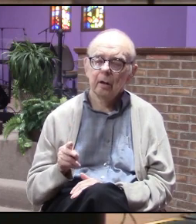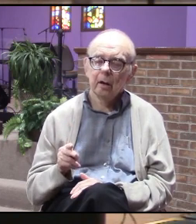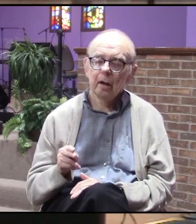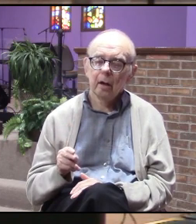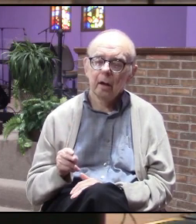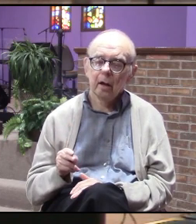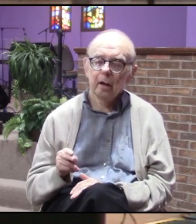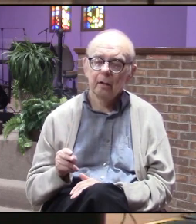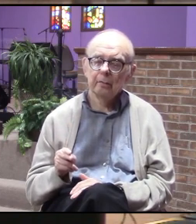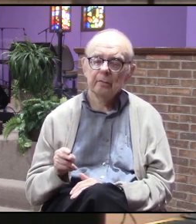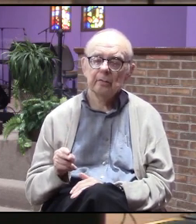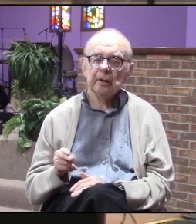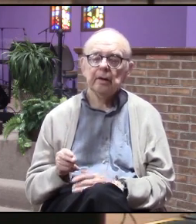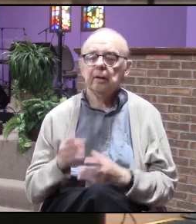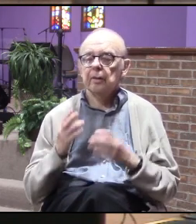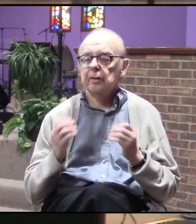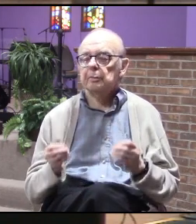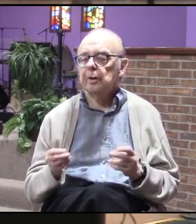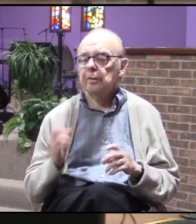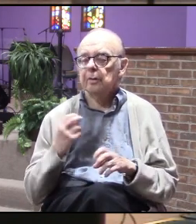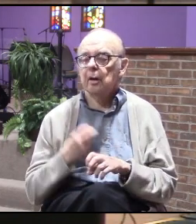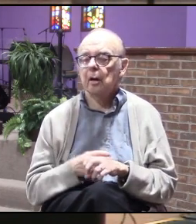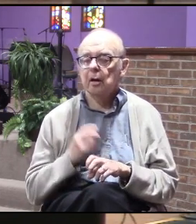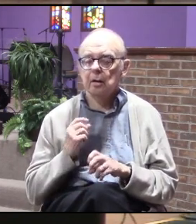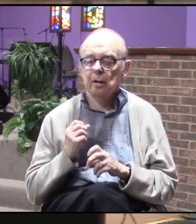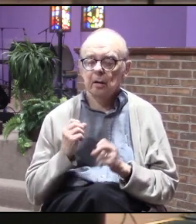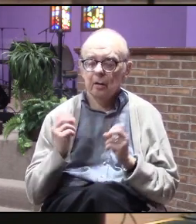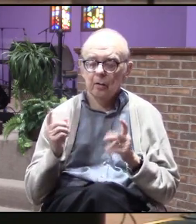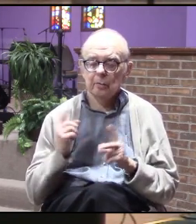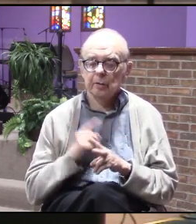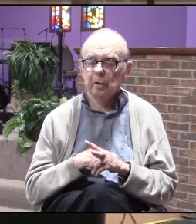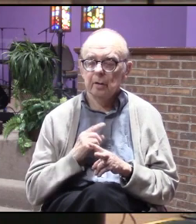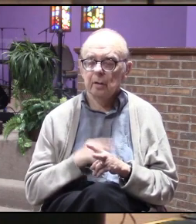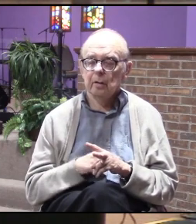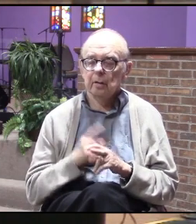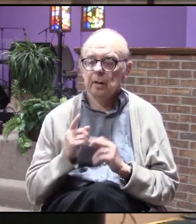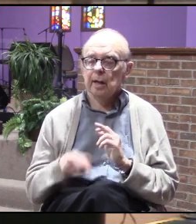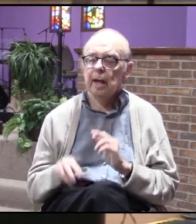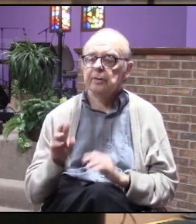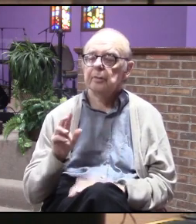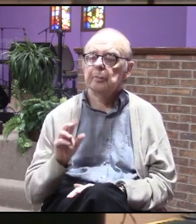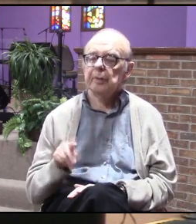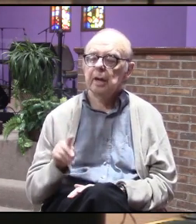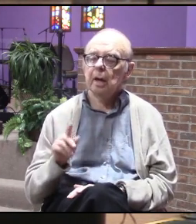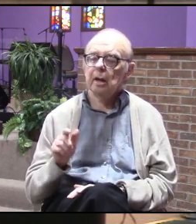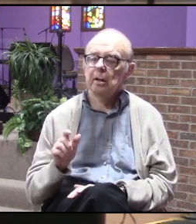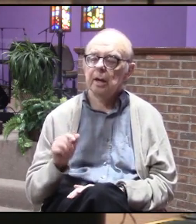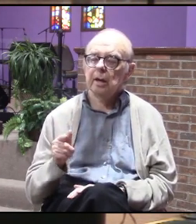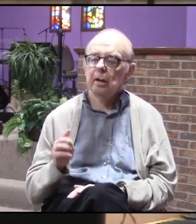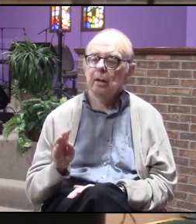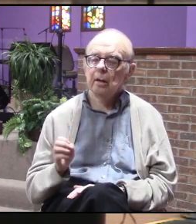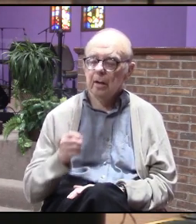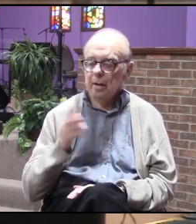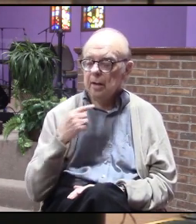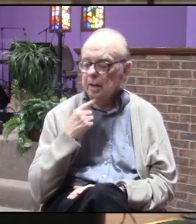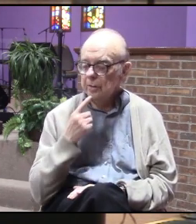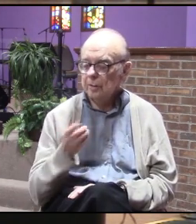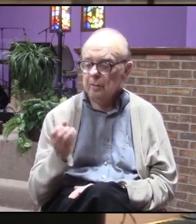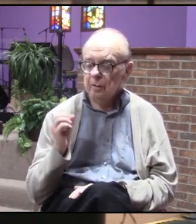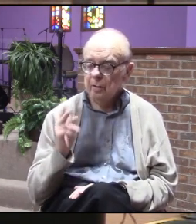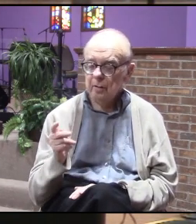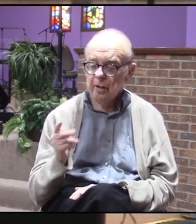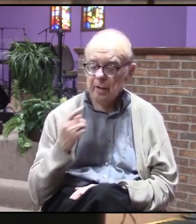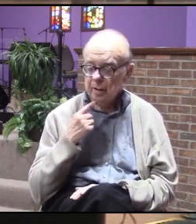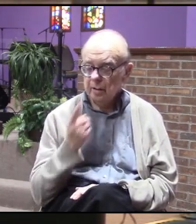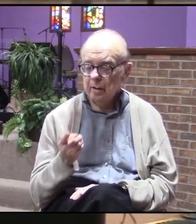they had gone through the plagues, and now they're coming down to the very last one. And God told him, he says, okay,